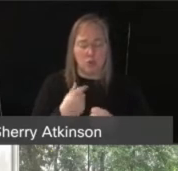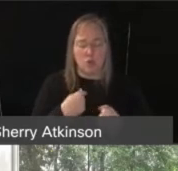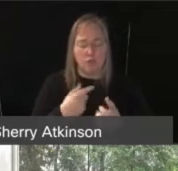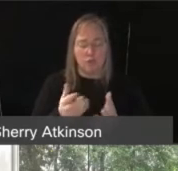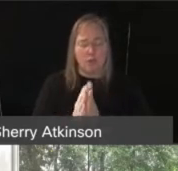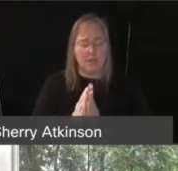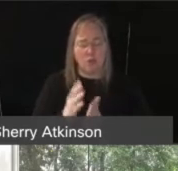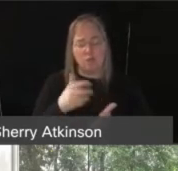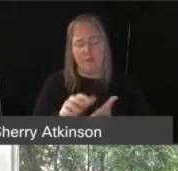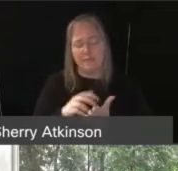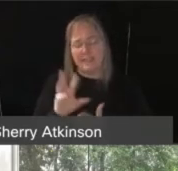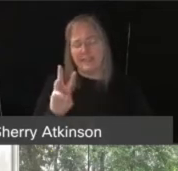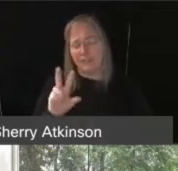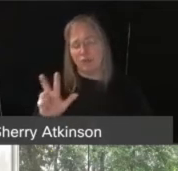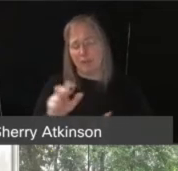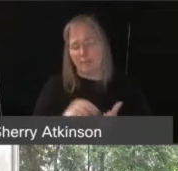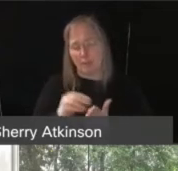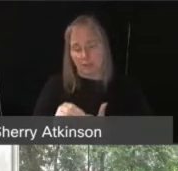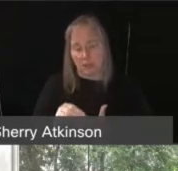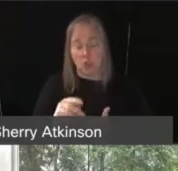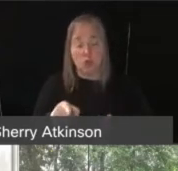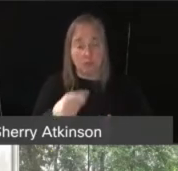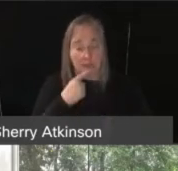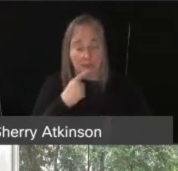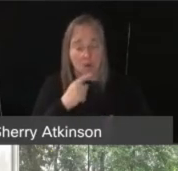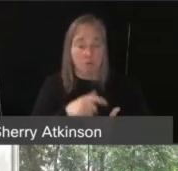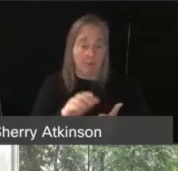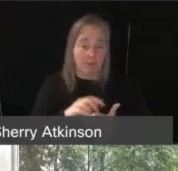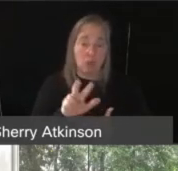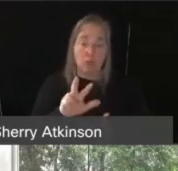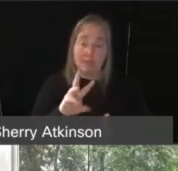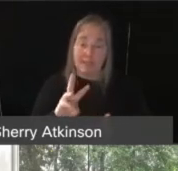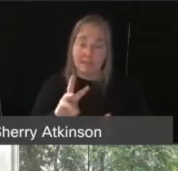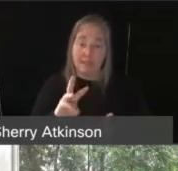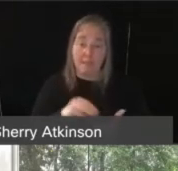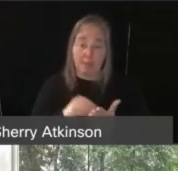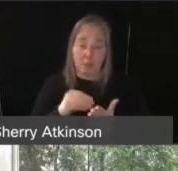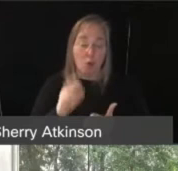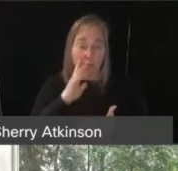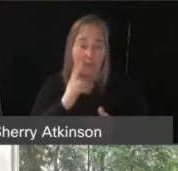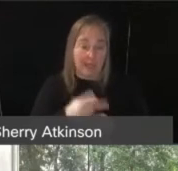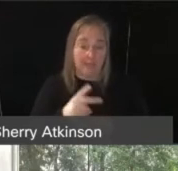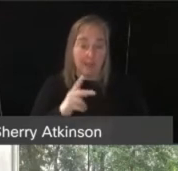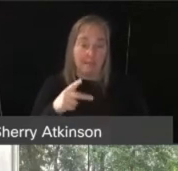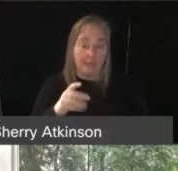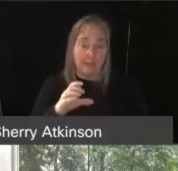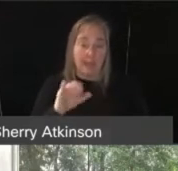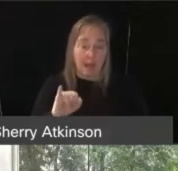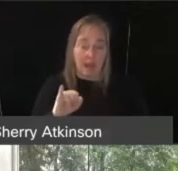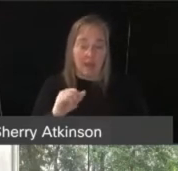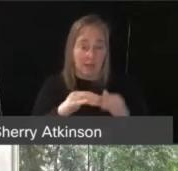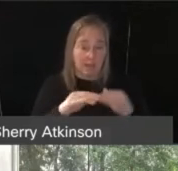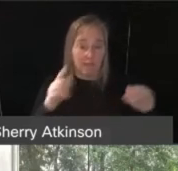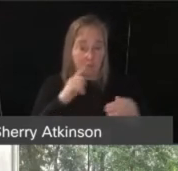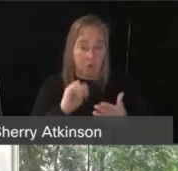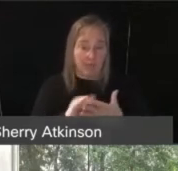You stated that roughly $36 million would have kept the PCI level those 3 years. And if I